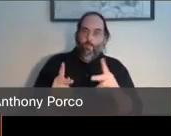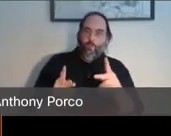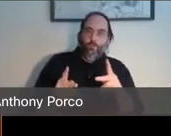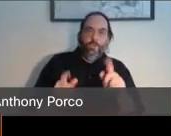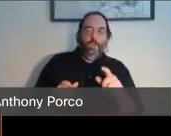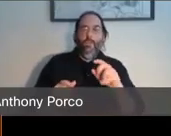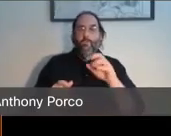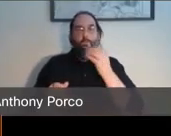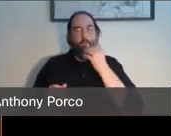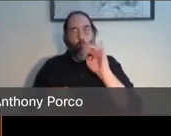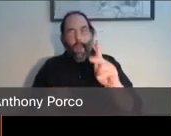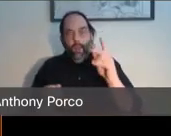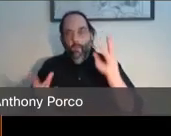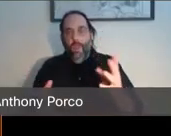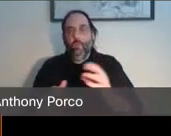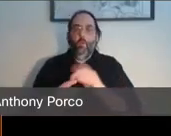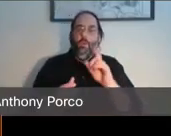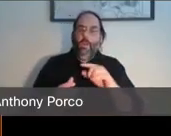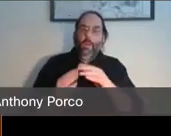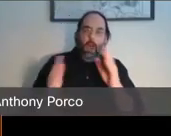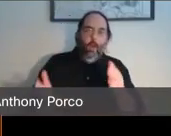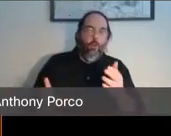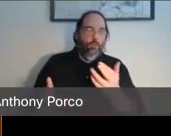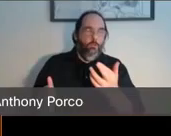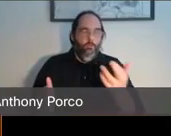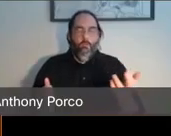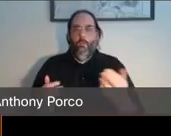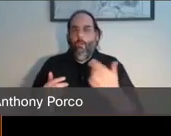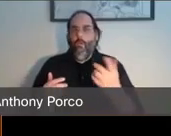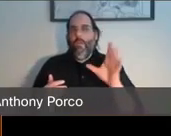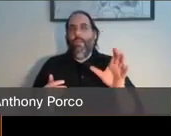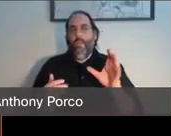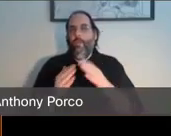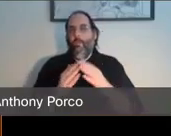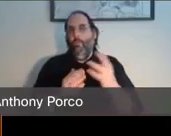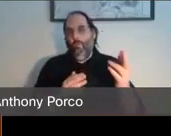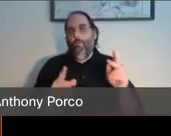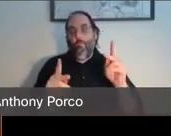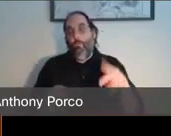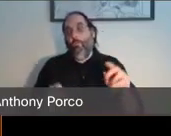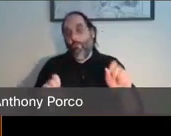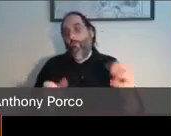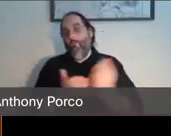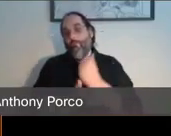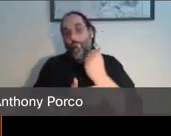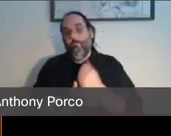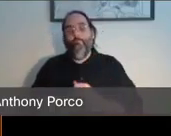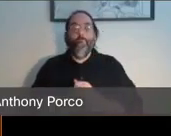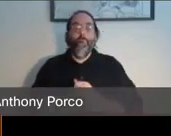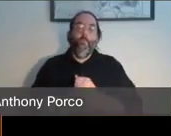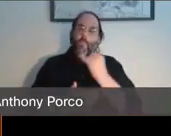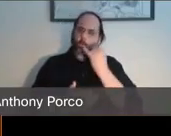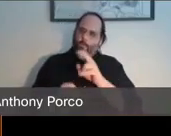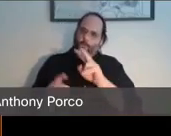bank information, housing resources, and other DC community resources, in order to look at the